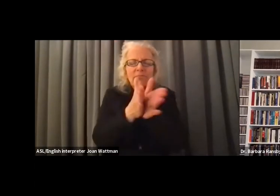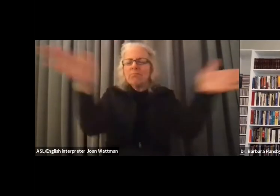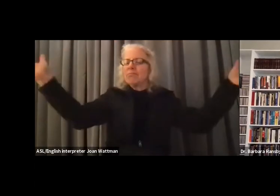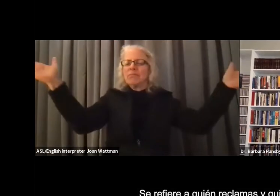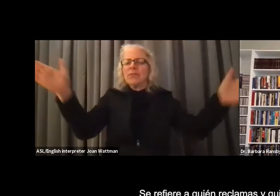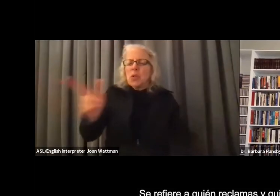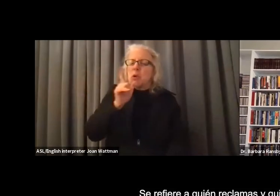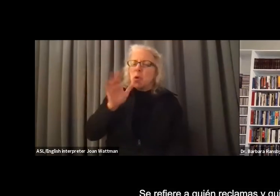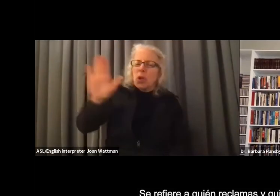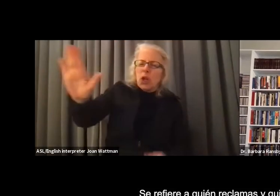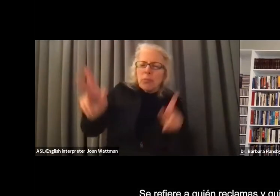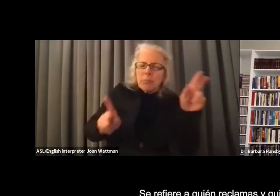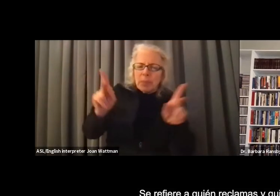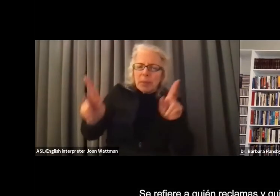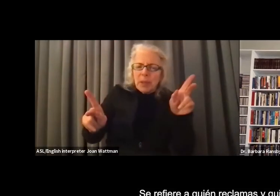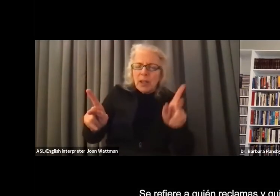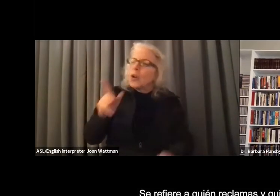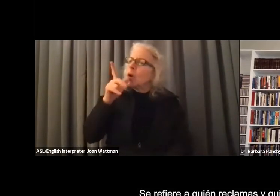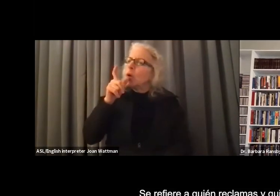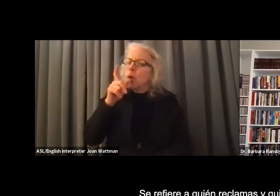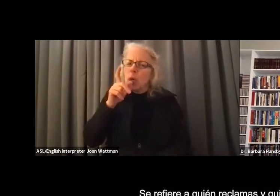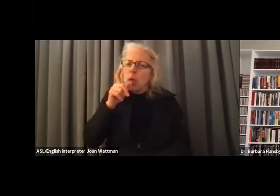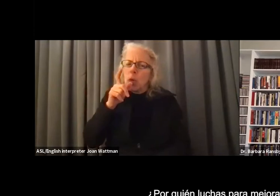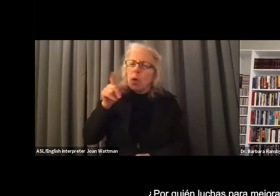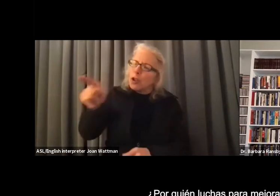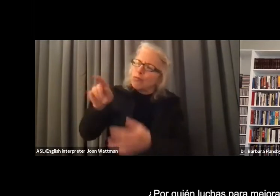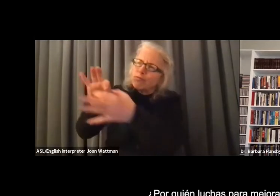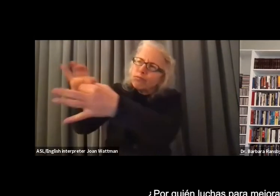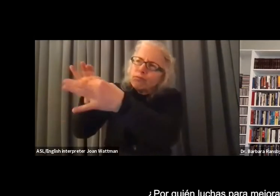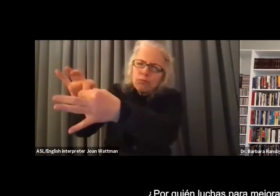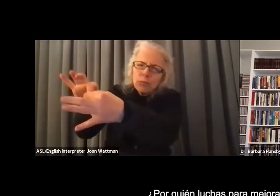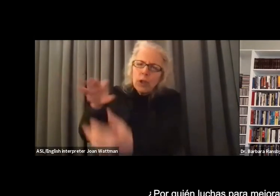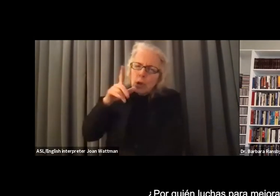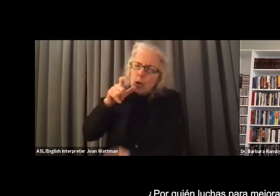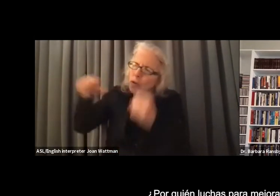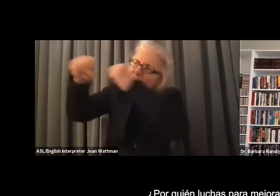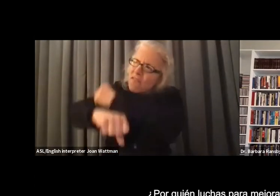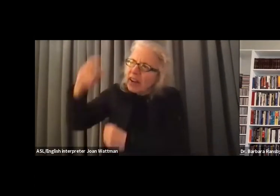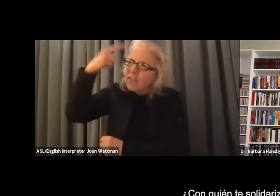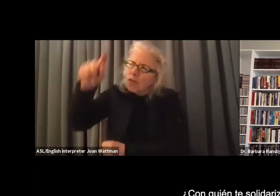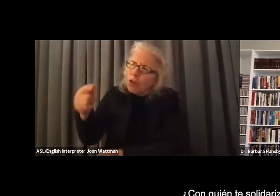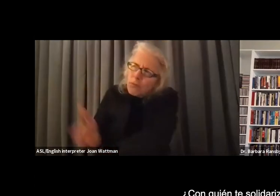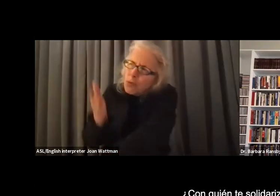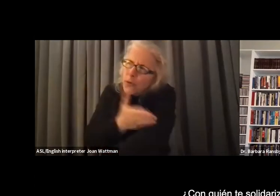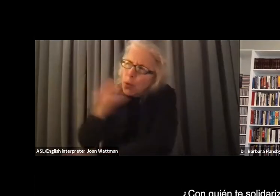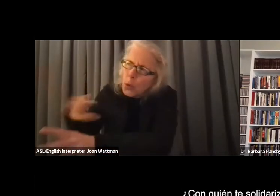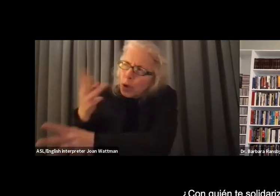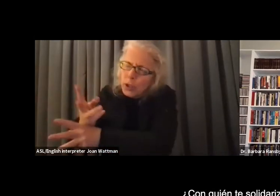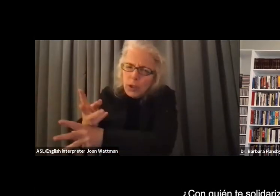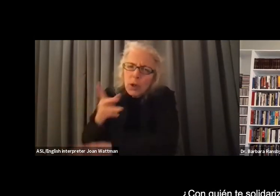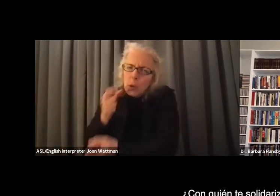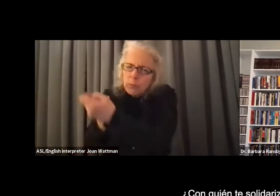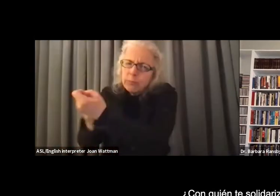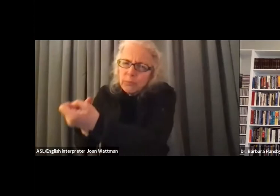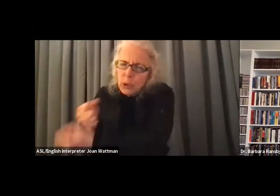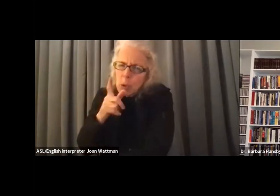sense. She means, who do you claim and who claims you? Who are you fighting to make the world better for? Who are you standing in